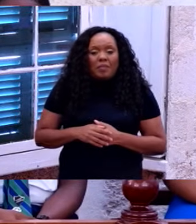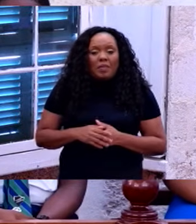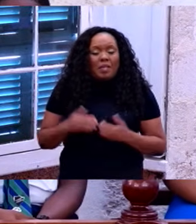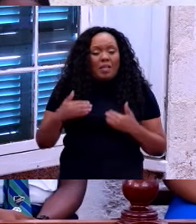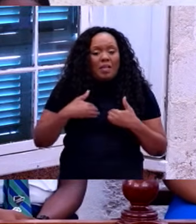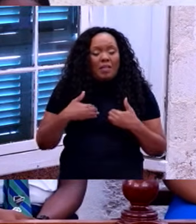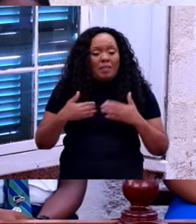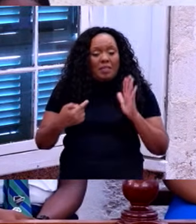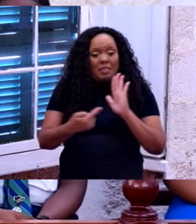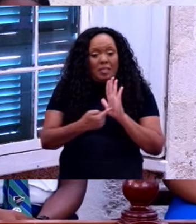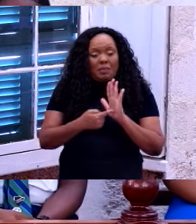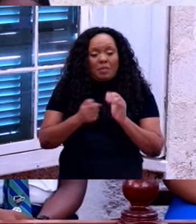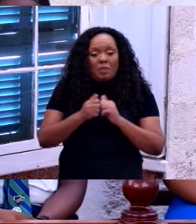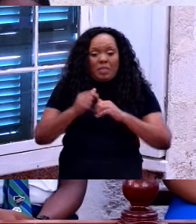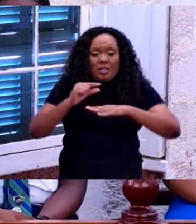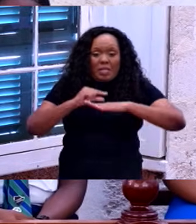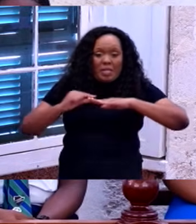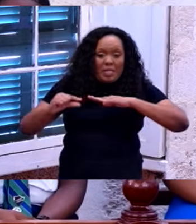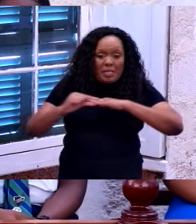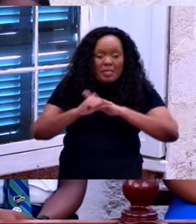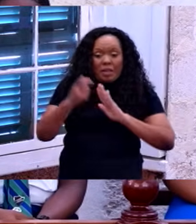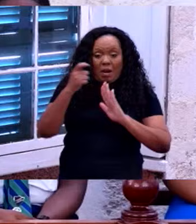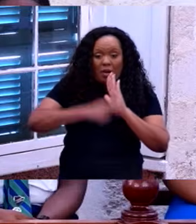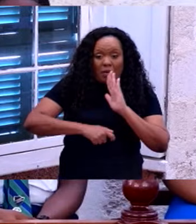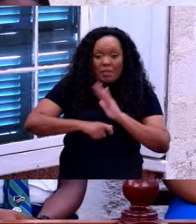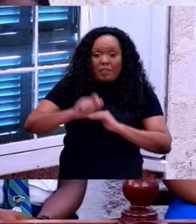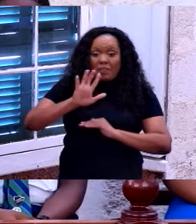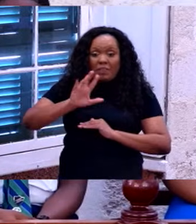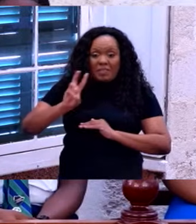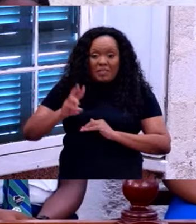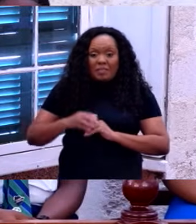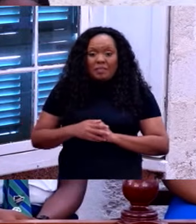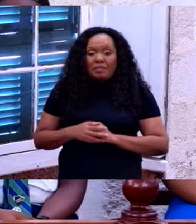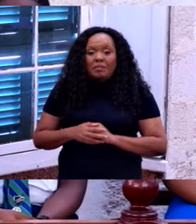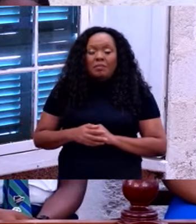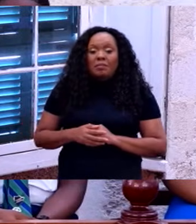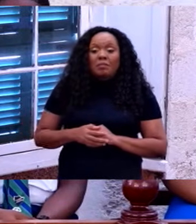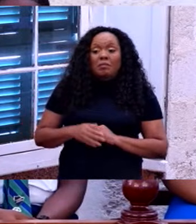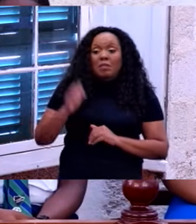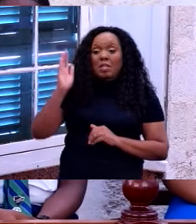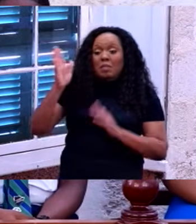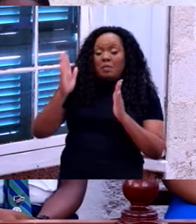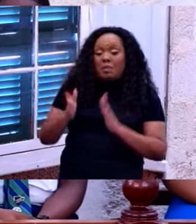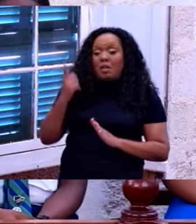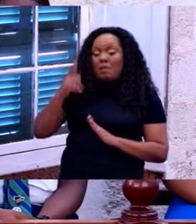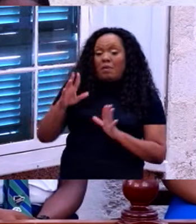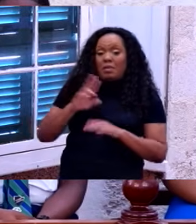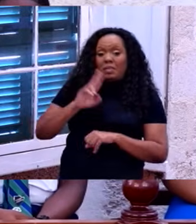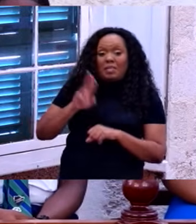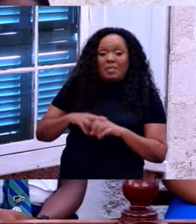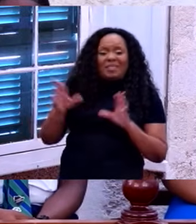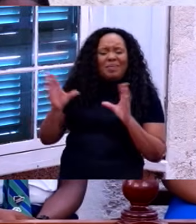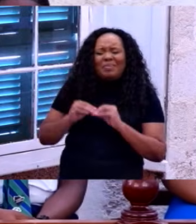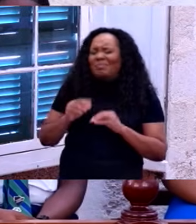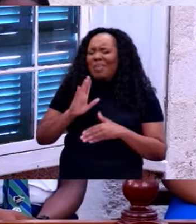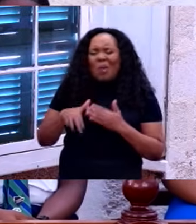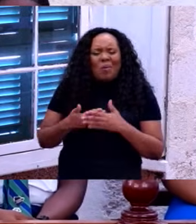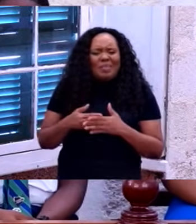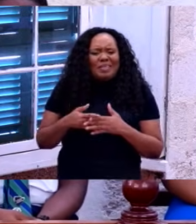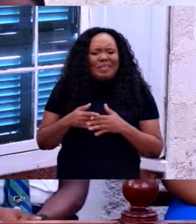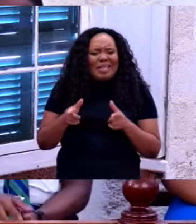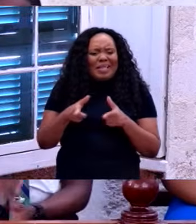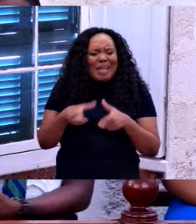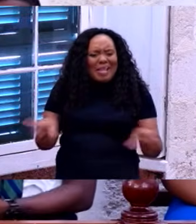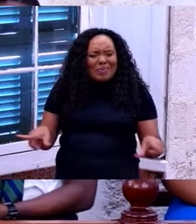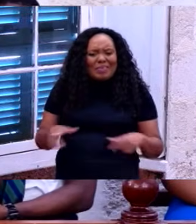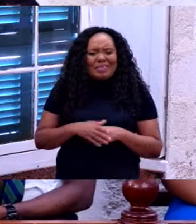Guyana under Article 56 that the Speaker of National Assembly may be elected. So you see all this language, sir, that you